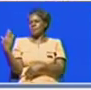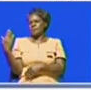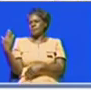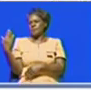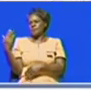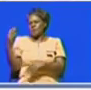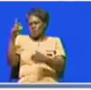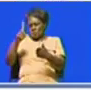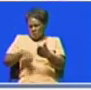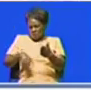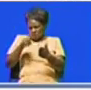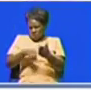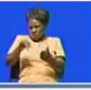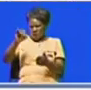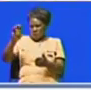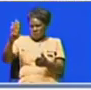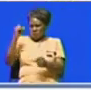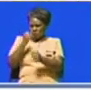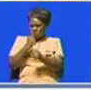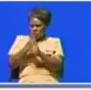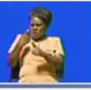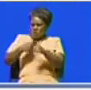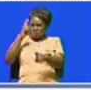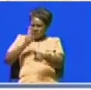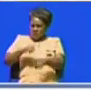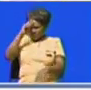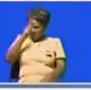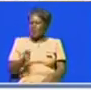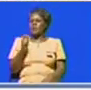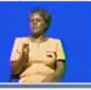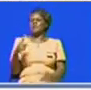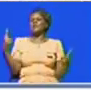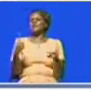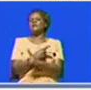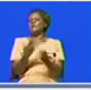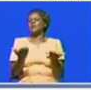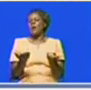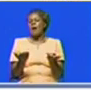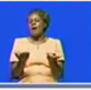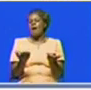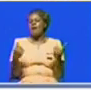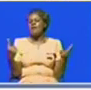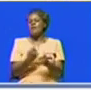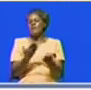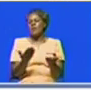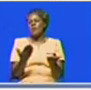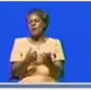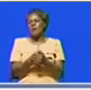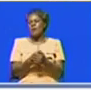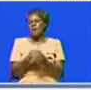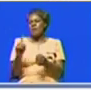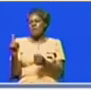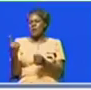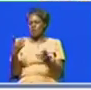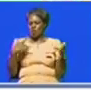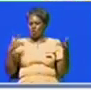is it that IEBC has done since the judgment that is different? What is it? Senator? First of all, I'm